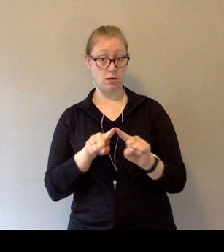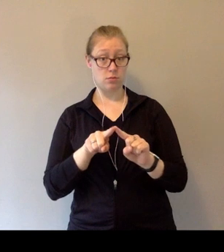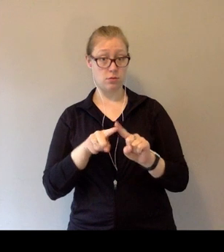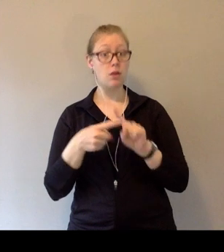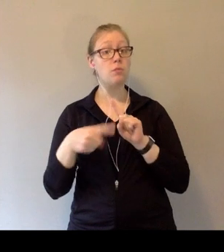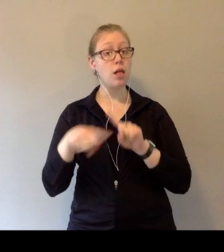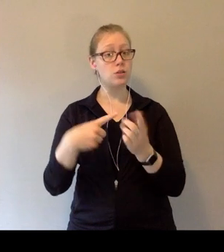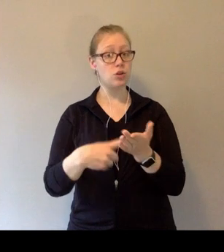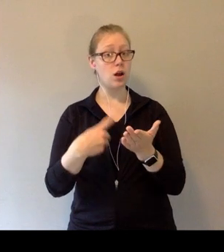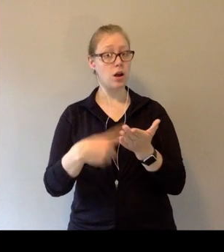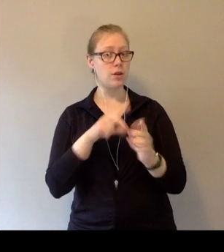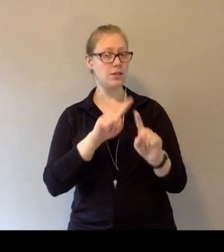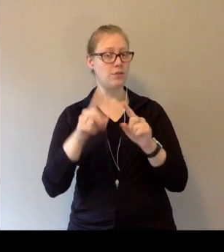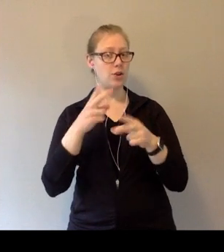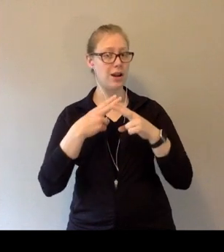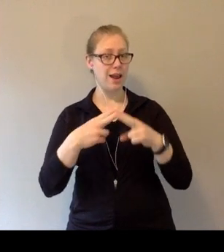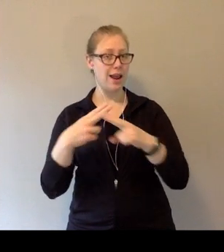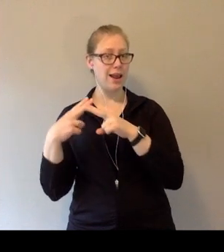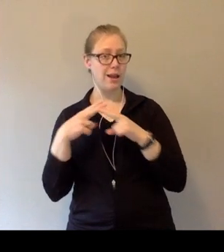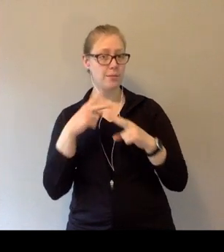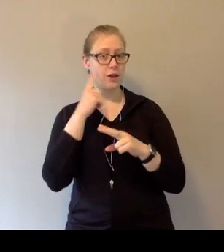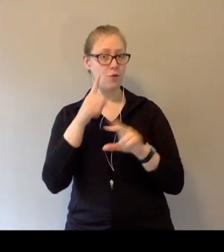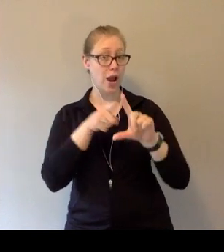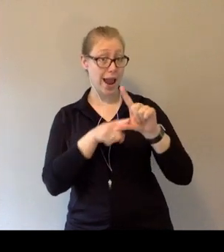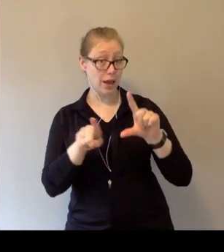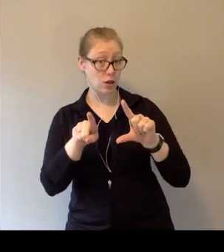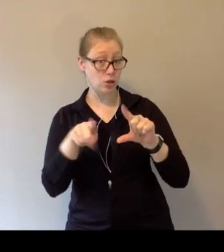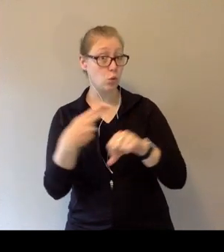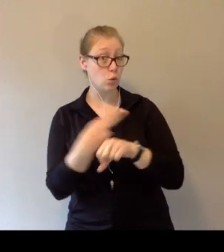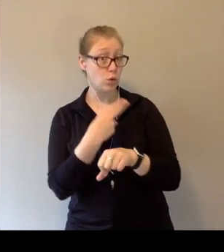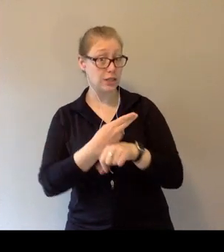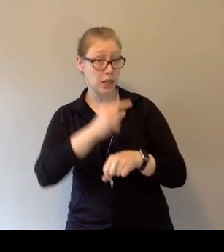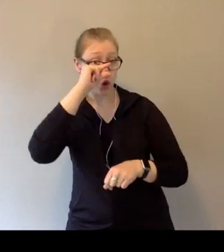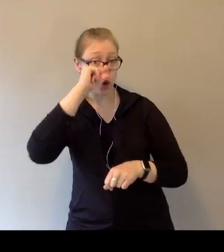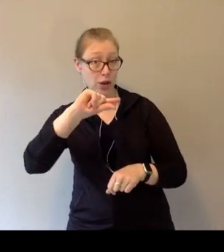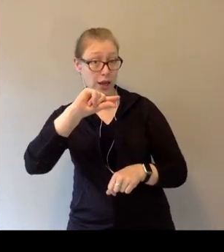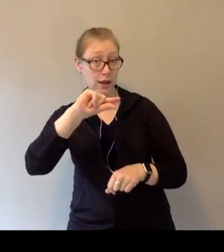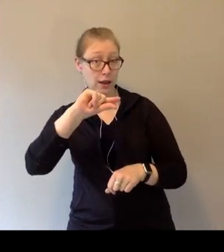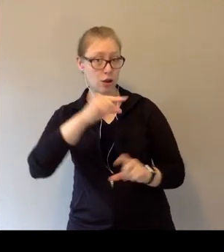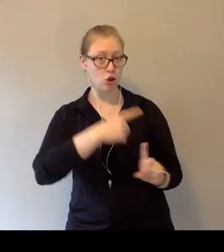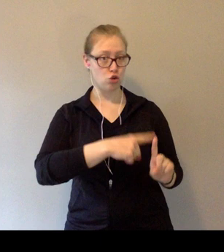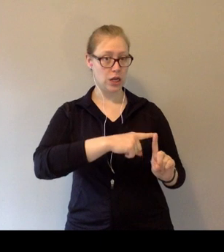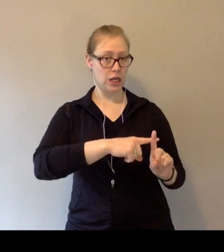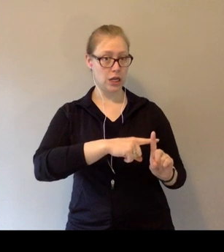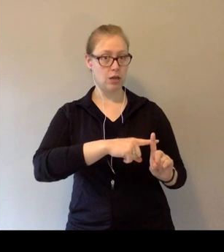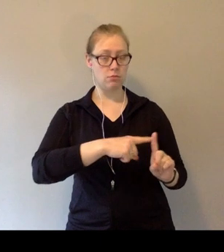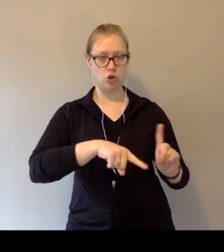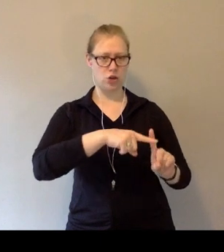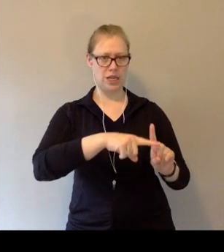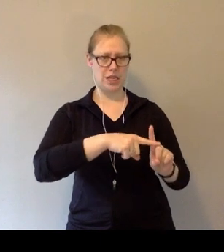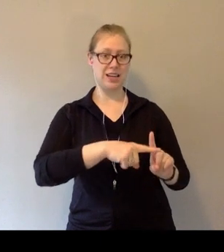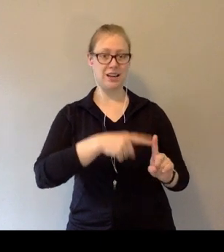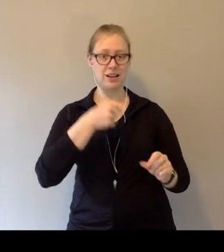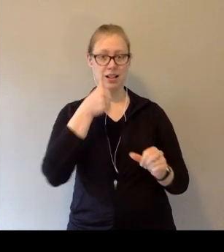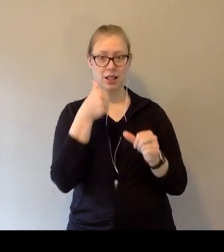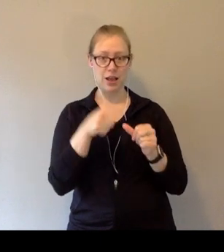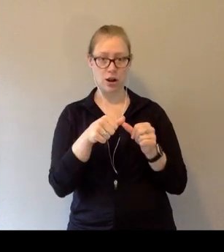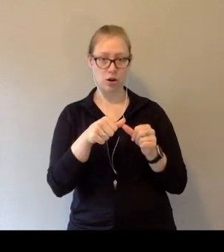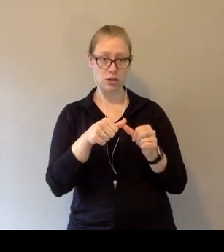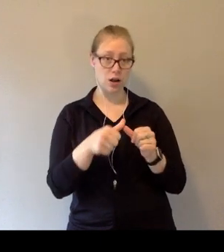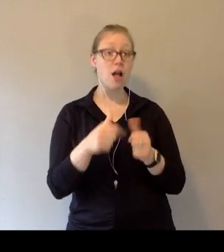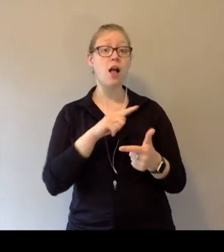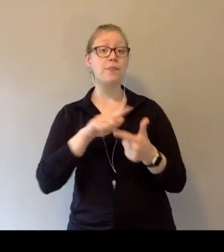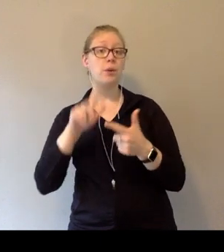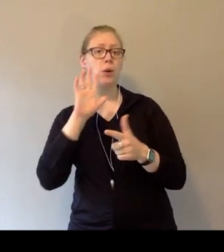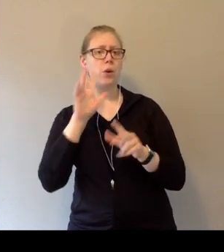angles using Greek letters. And then we're going to practice on some triangles that are a little bit more complicated than what we've looked at